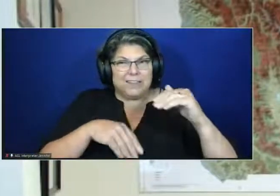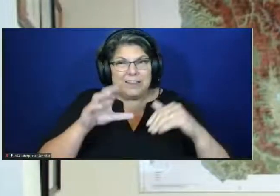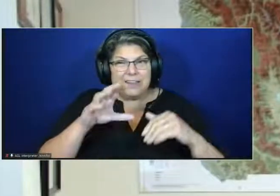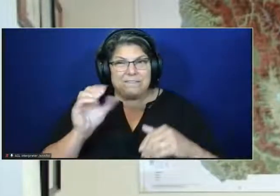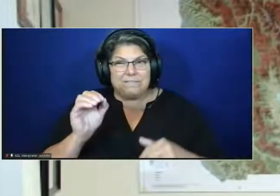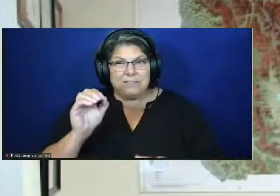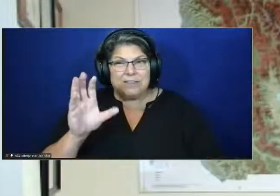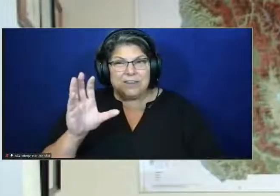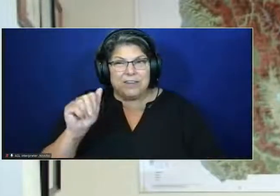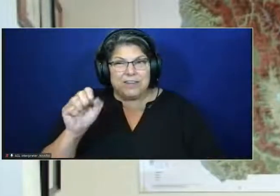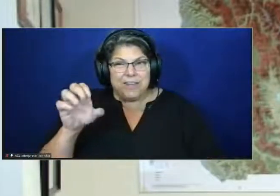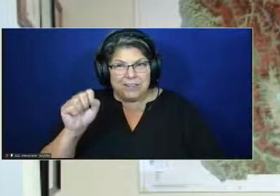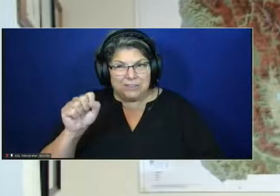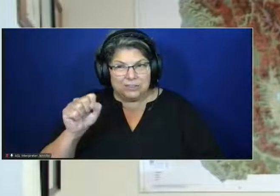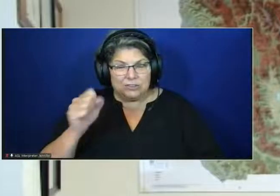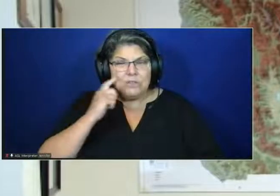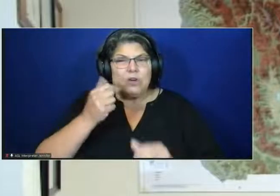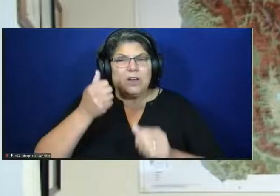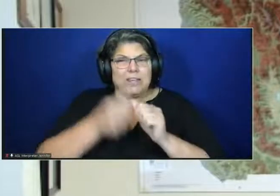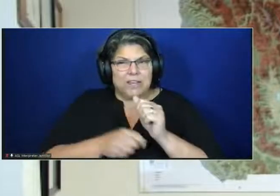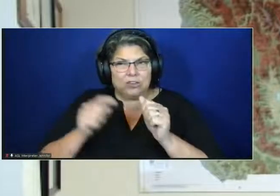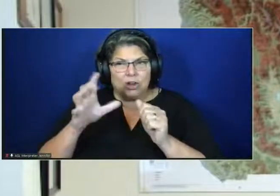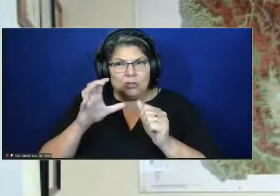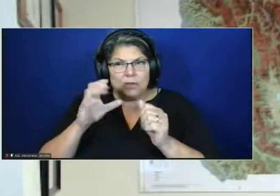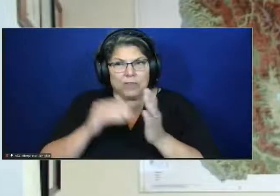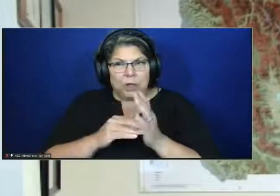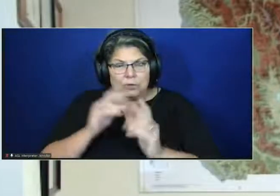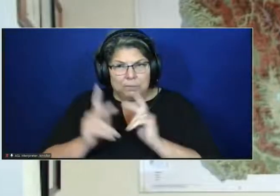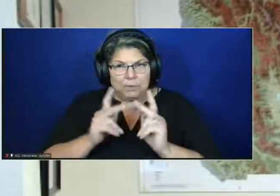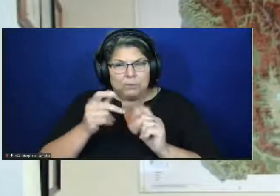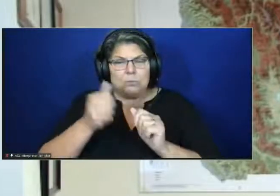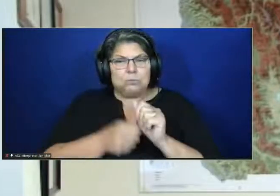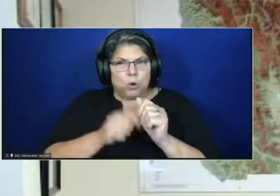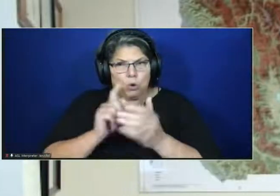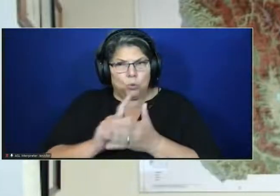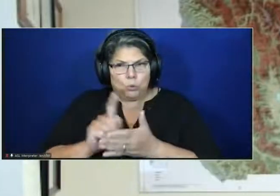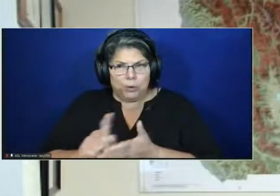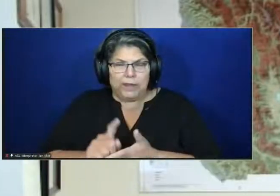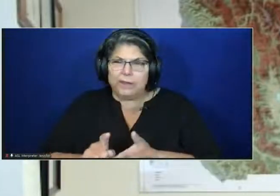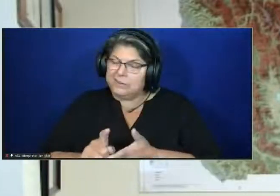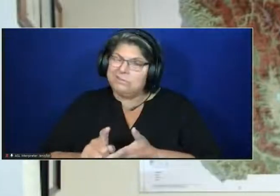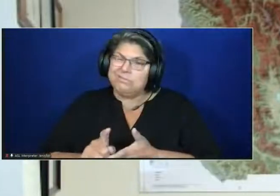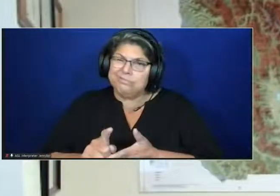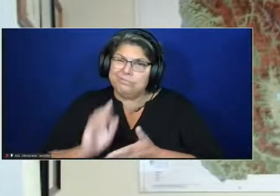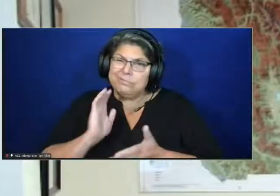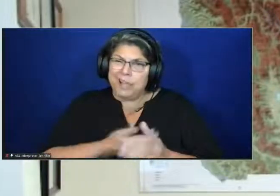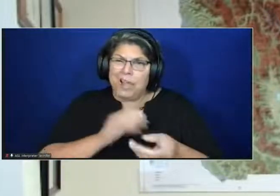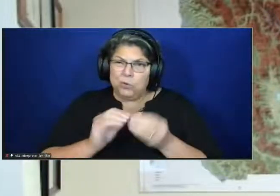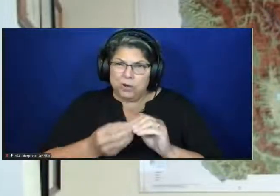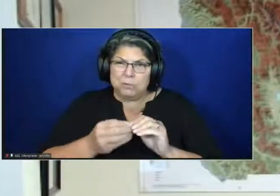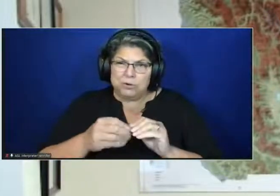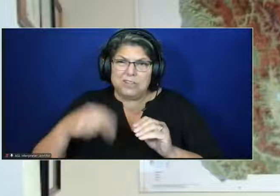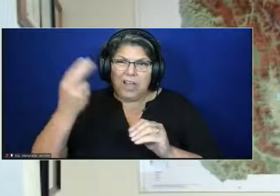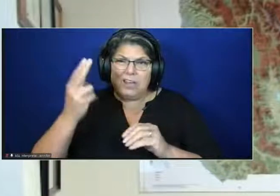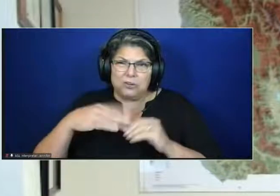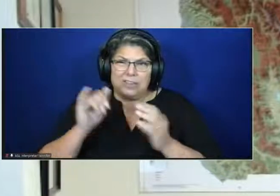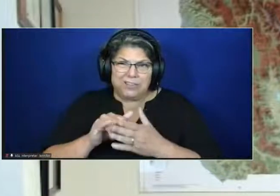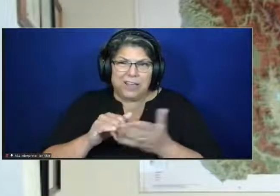per 100,000 per week. And we're clearly higher than that with 29 per